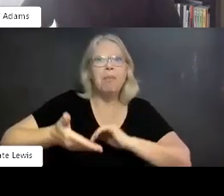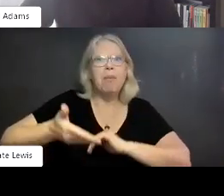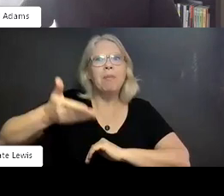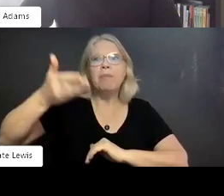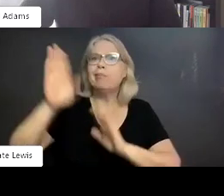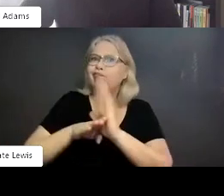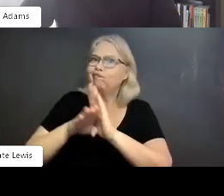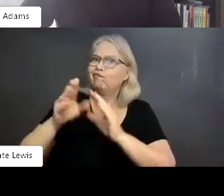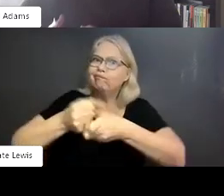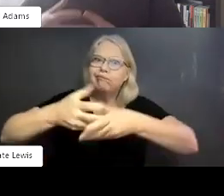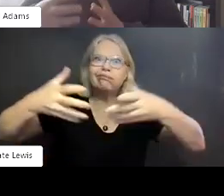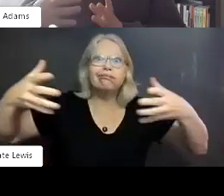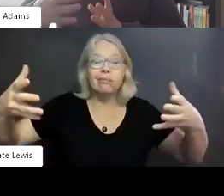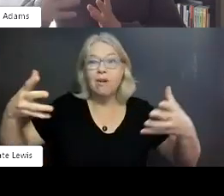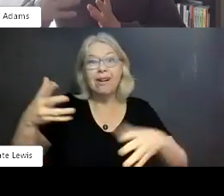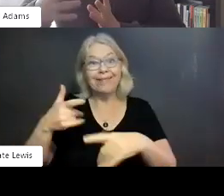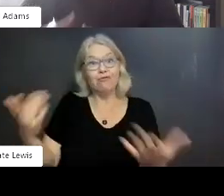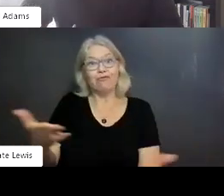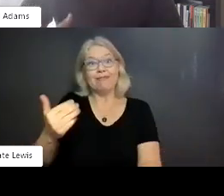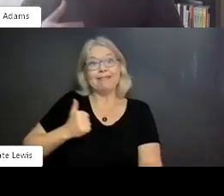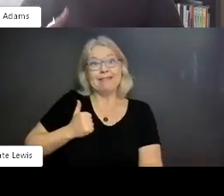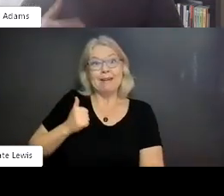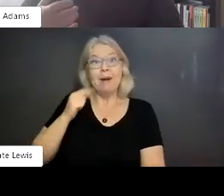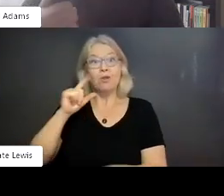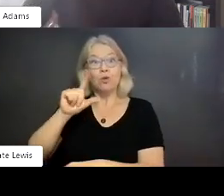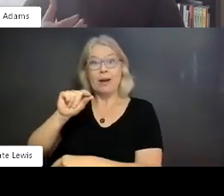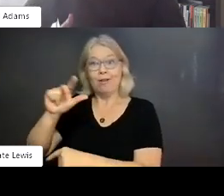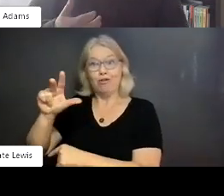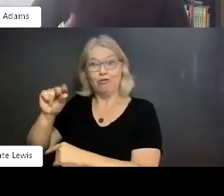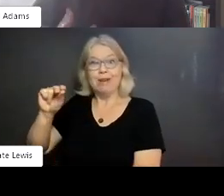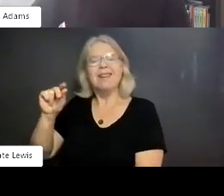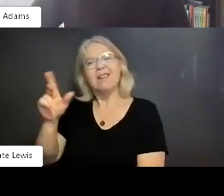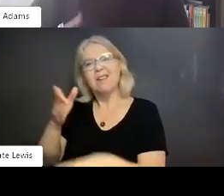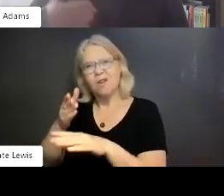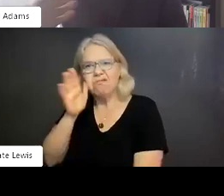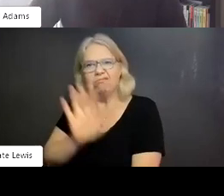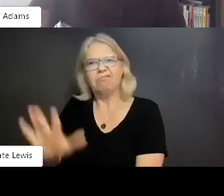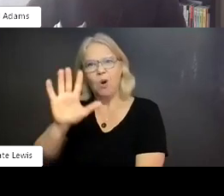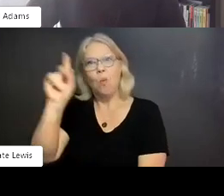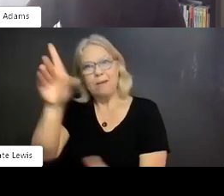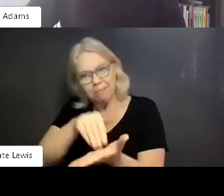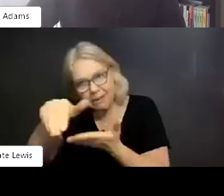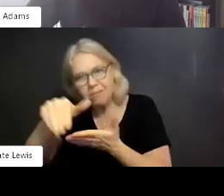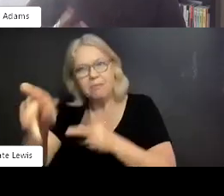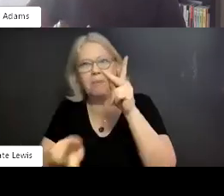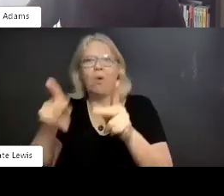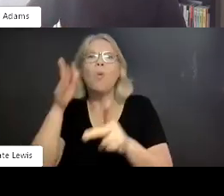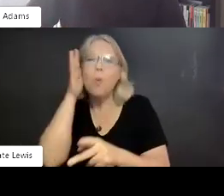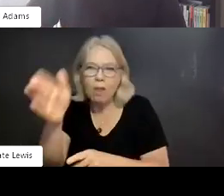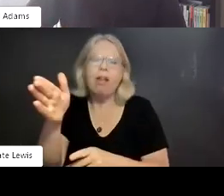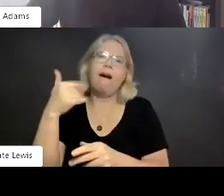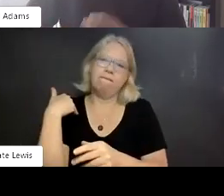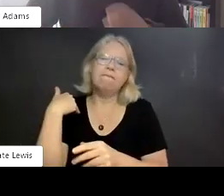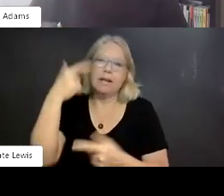with dementia, with a growth of 187% over the next 30 years of that